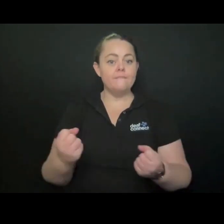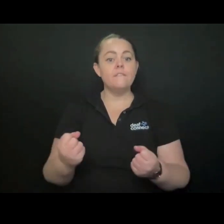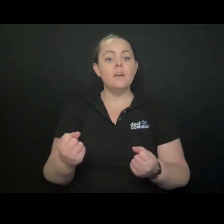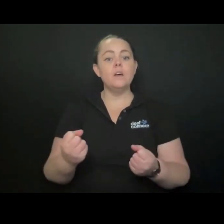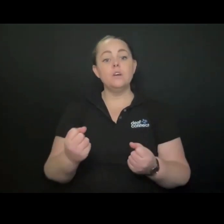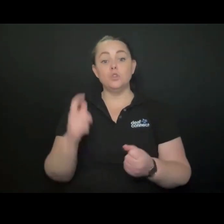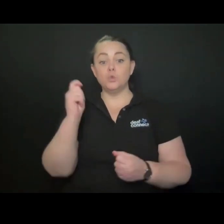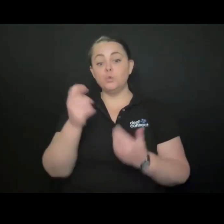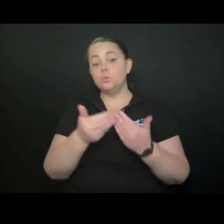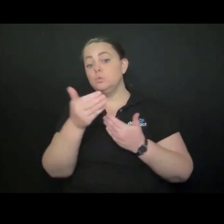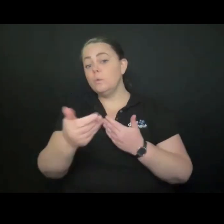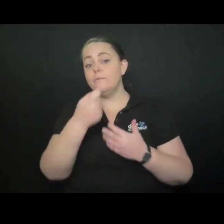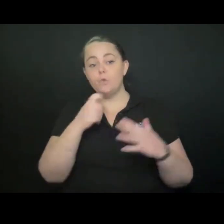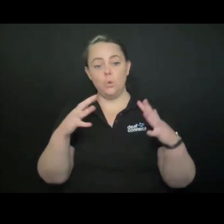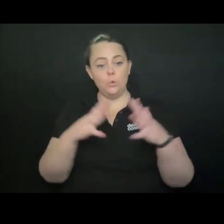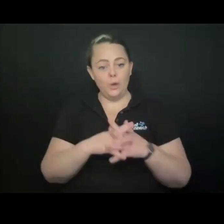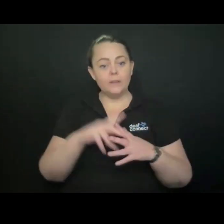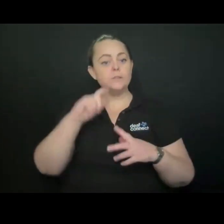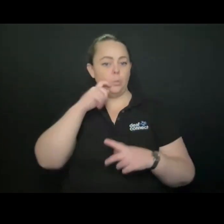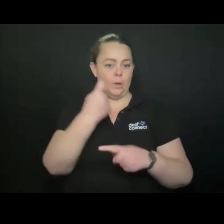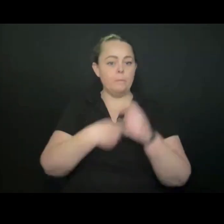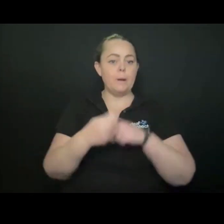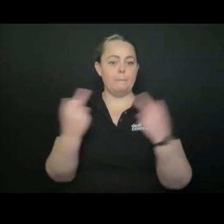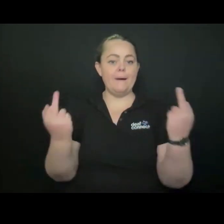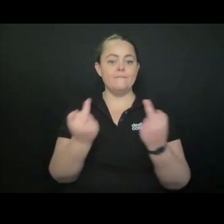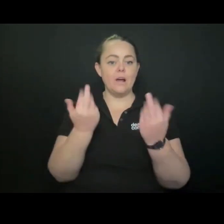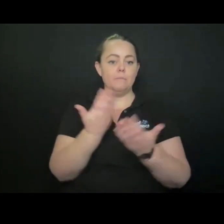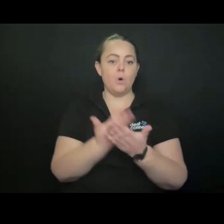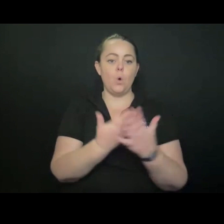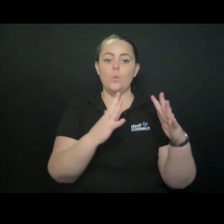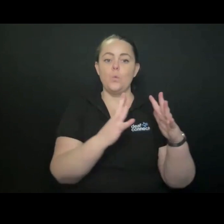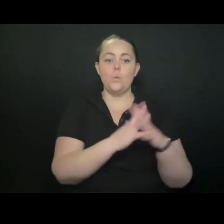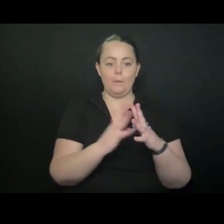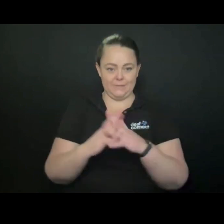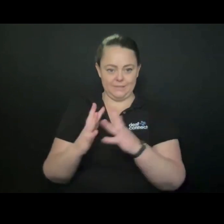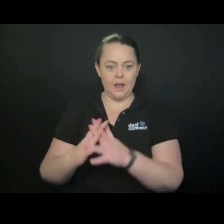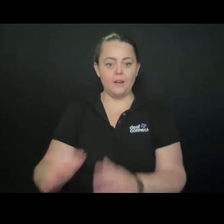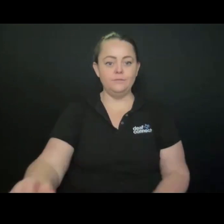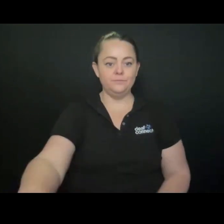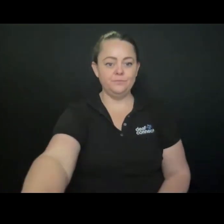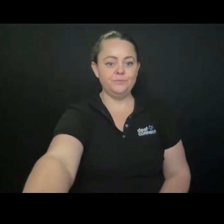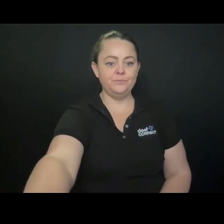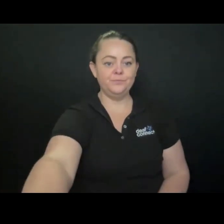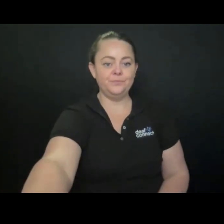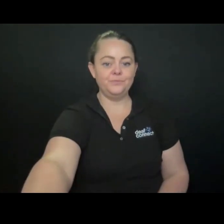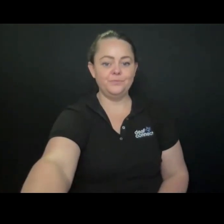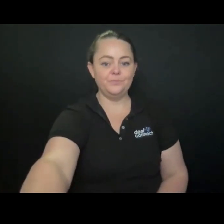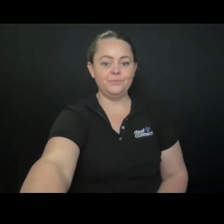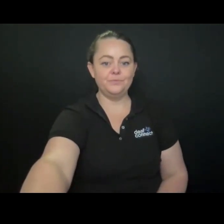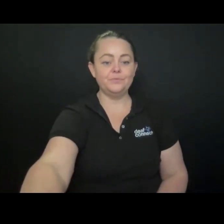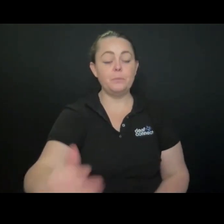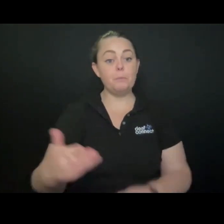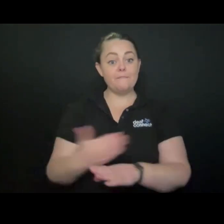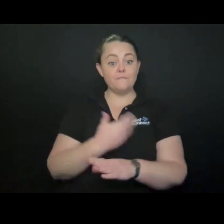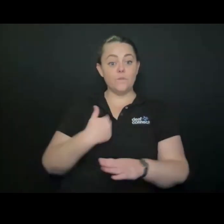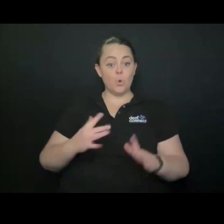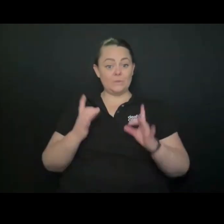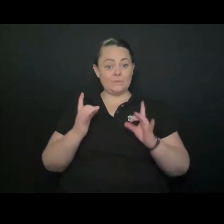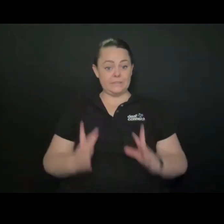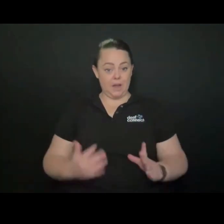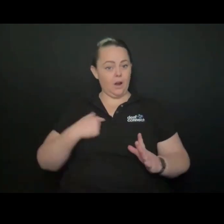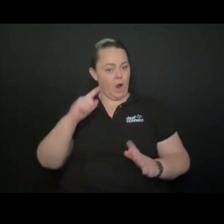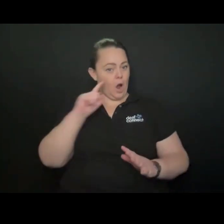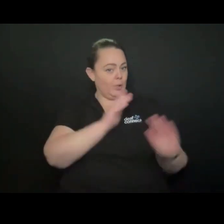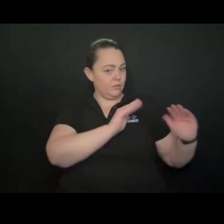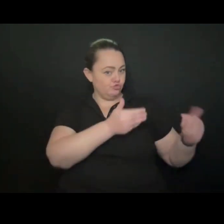of the slide deck. Before we formally start, I did want to hand to my fellow panellists just to introduce